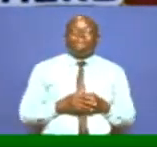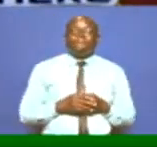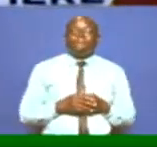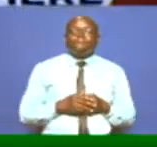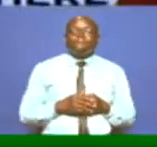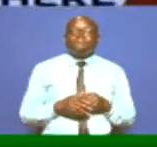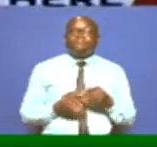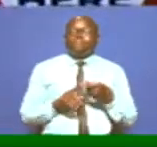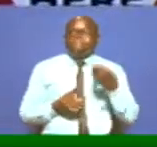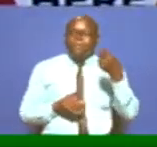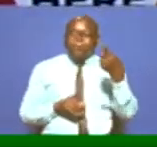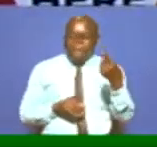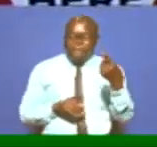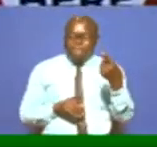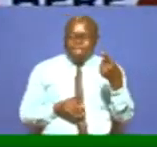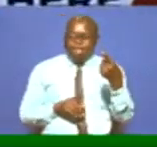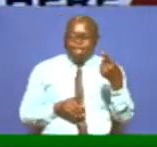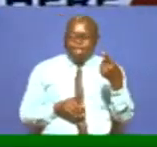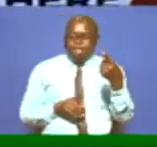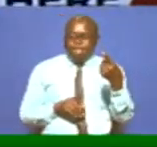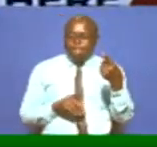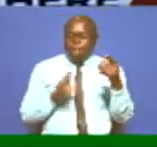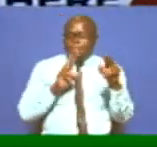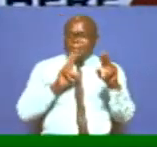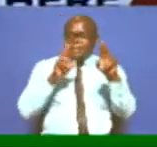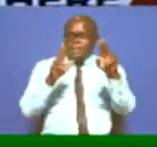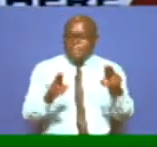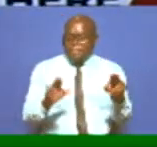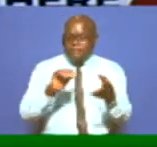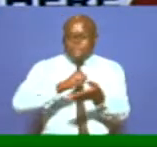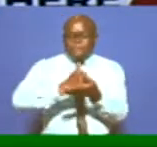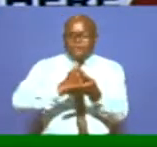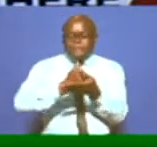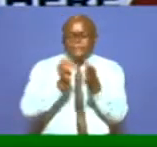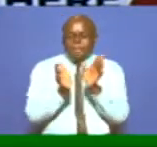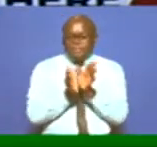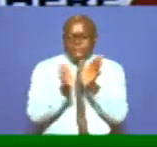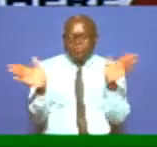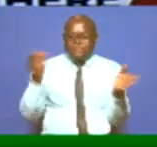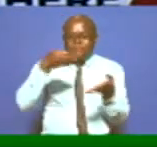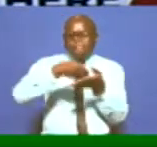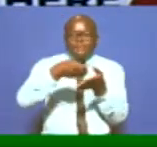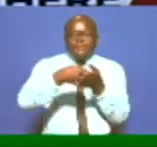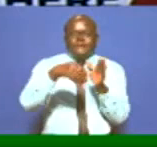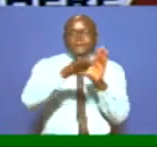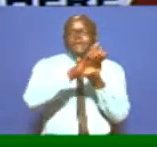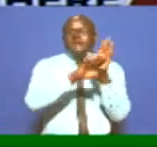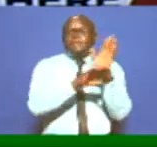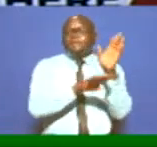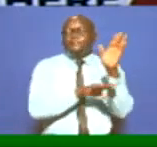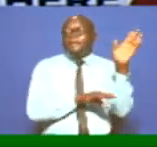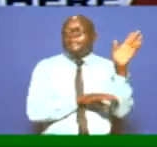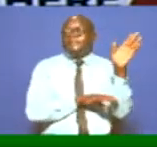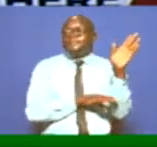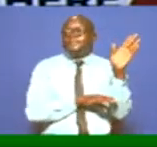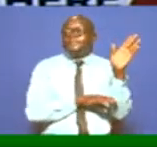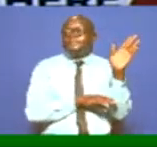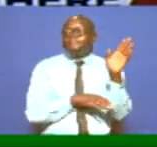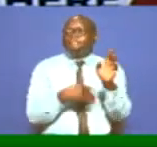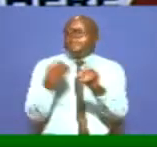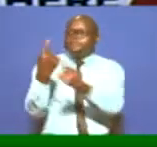1. The report of the Auditor General and the financial statements in respect of the